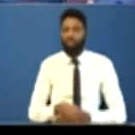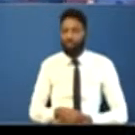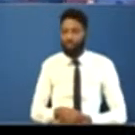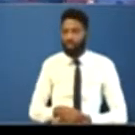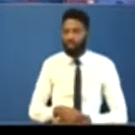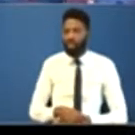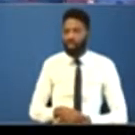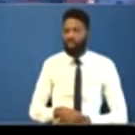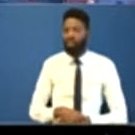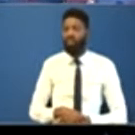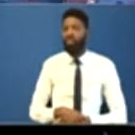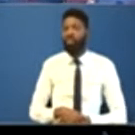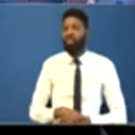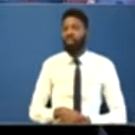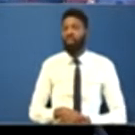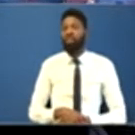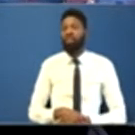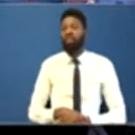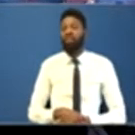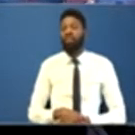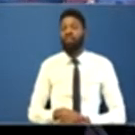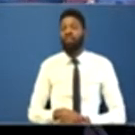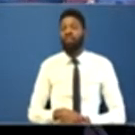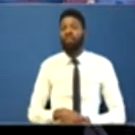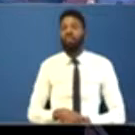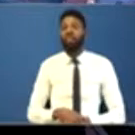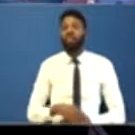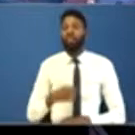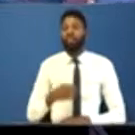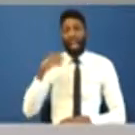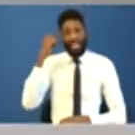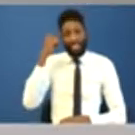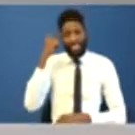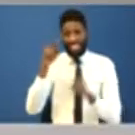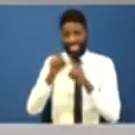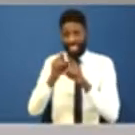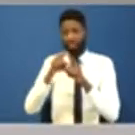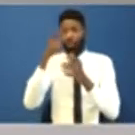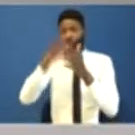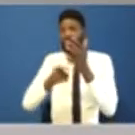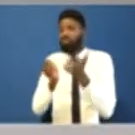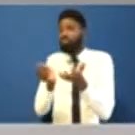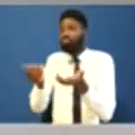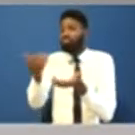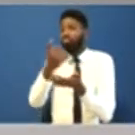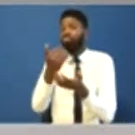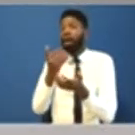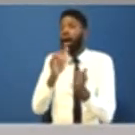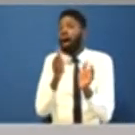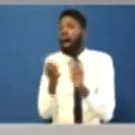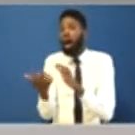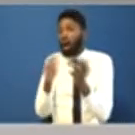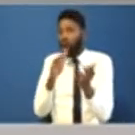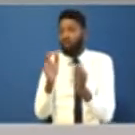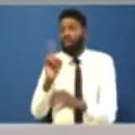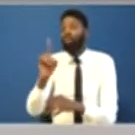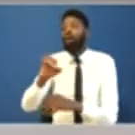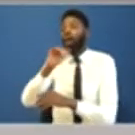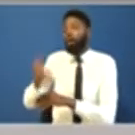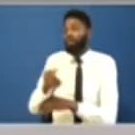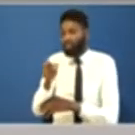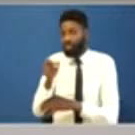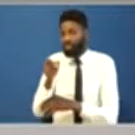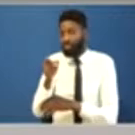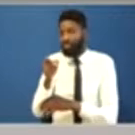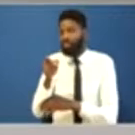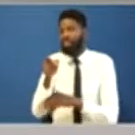think we need to reflect on how there are many revenue streams that do come to us nairobi county it's a question of is that 10